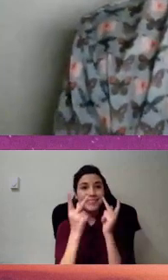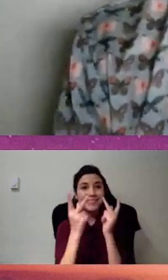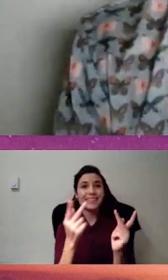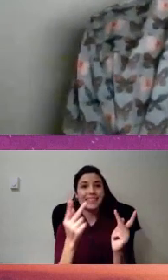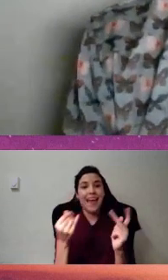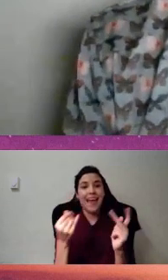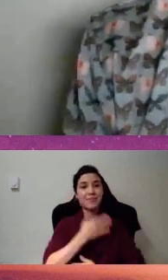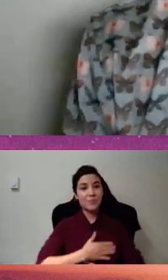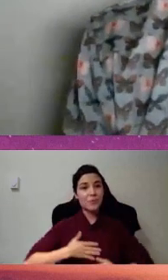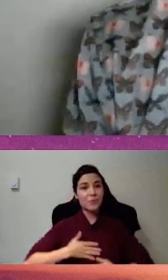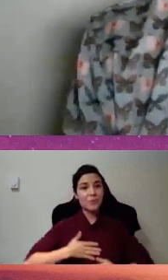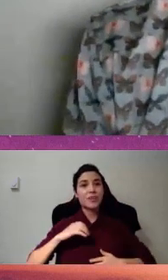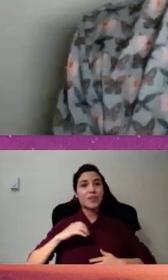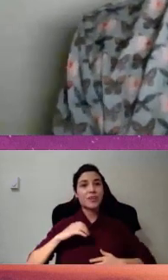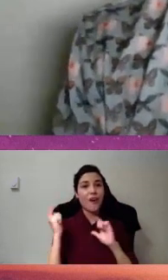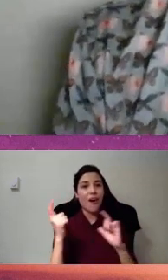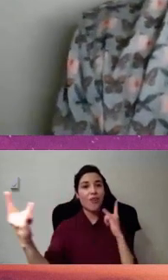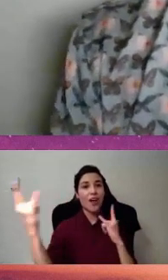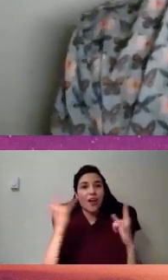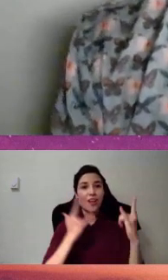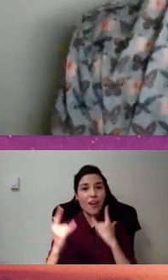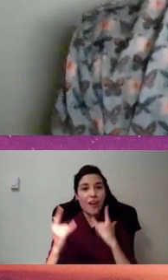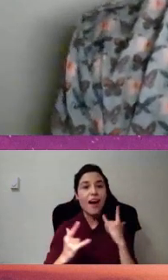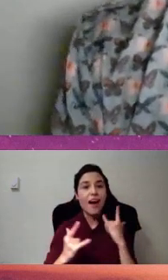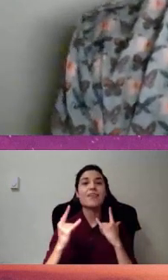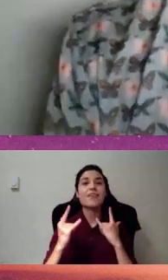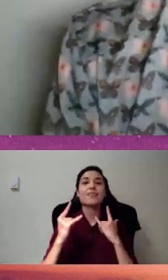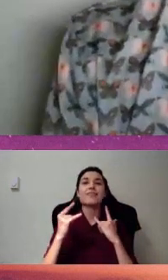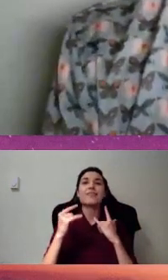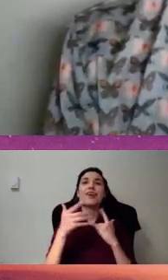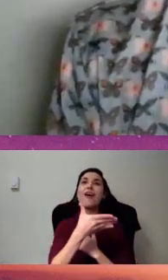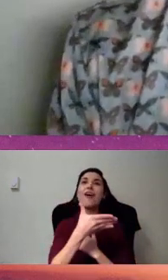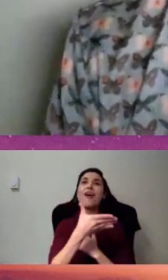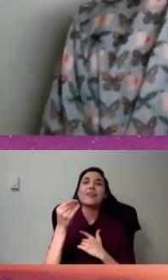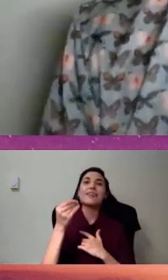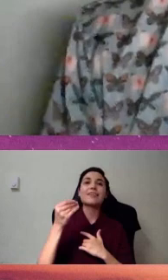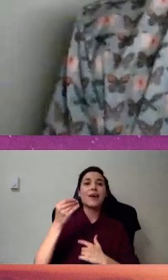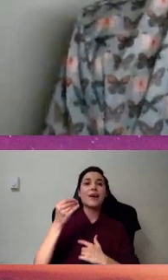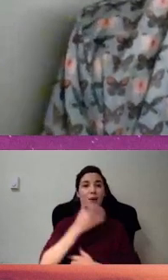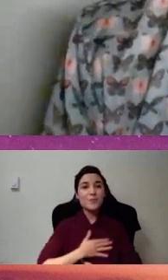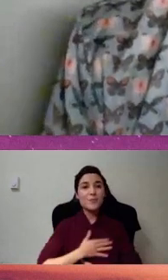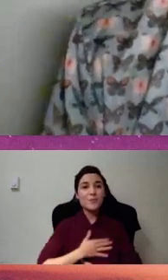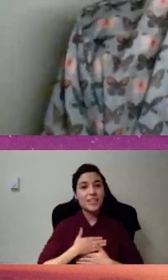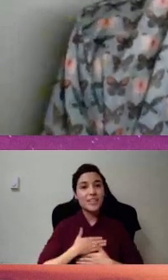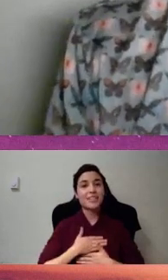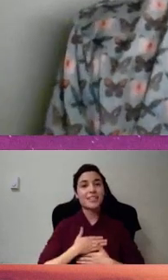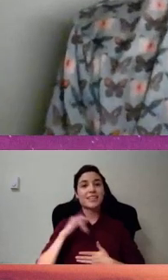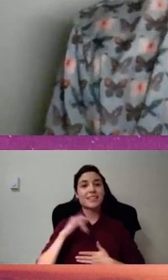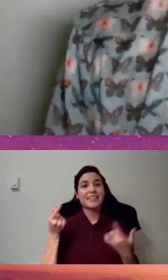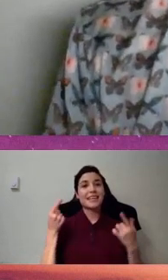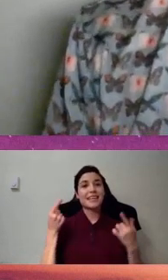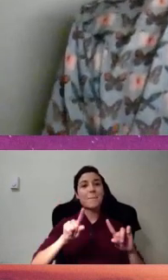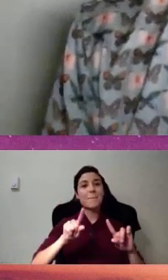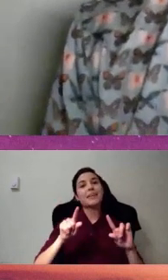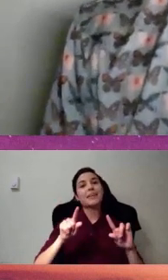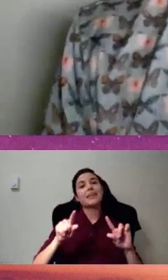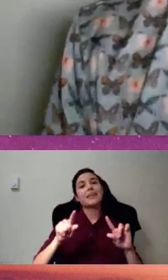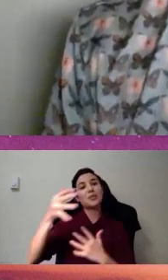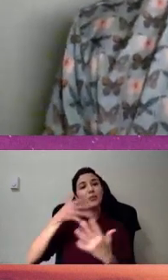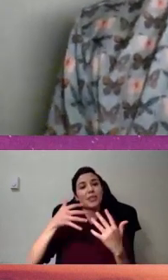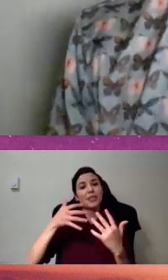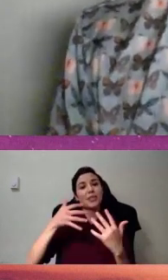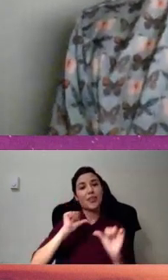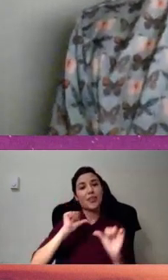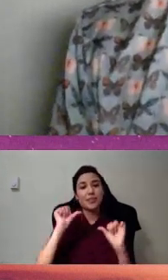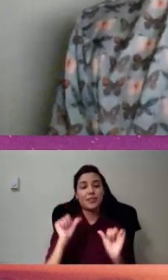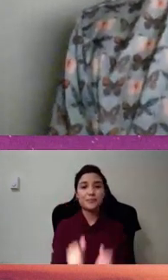lot of love and appreciation and admiration that's flowing between us. So now we do